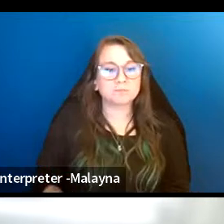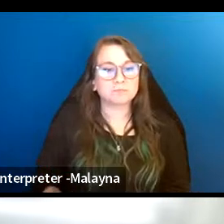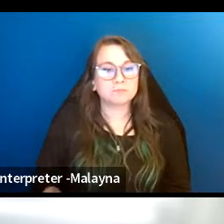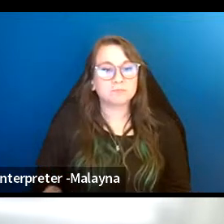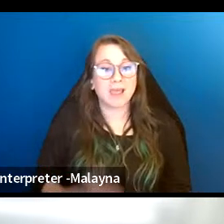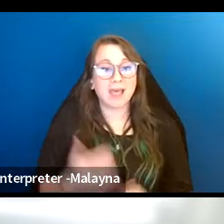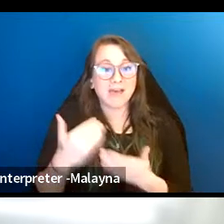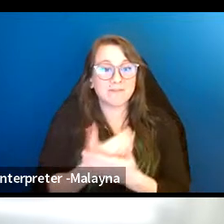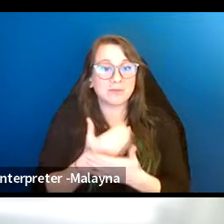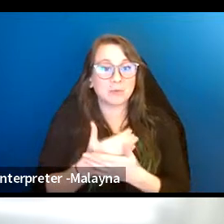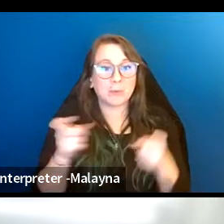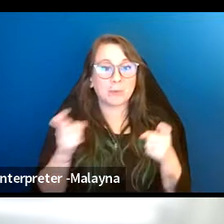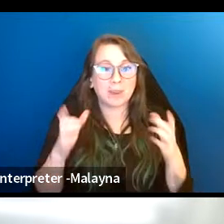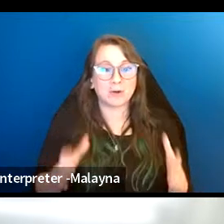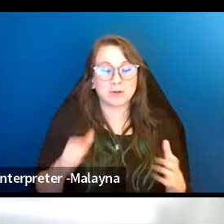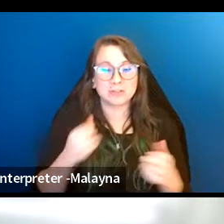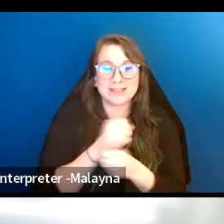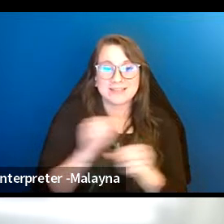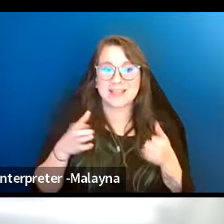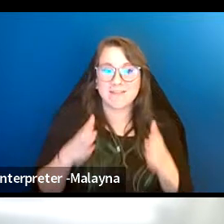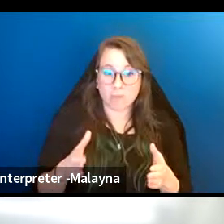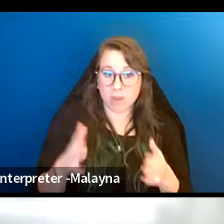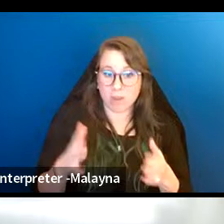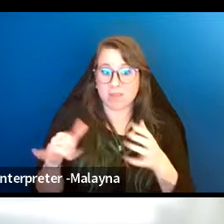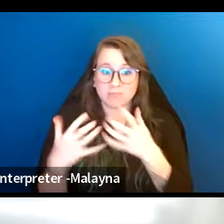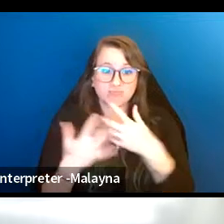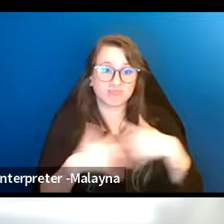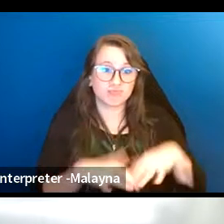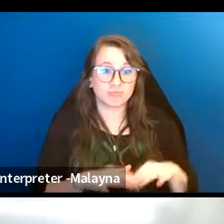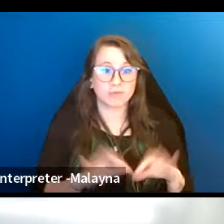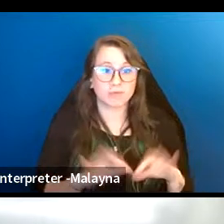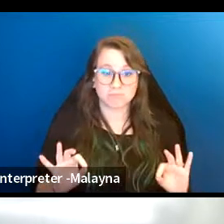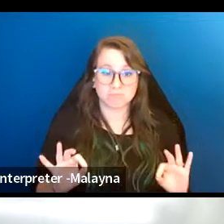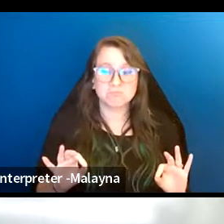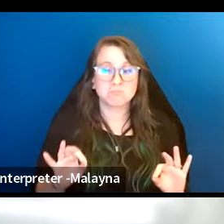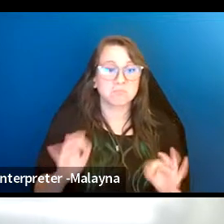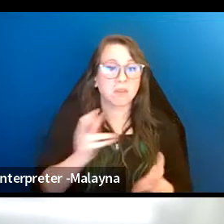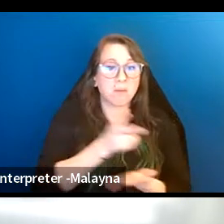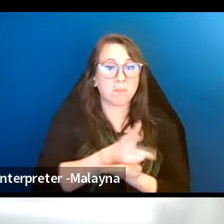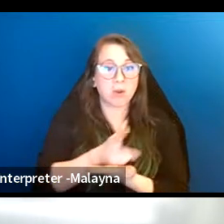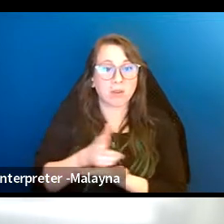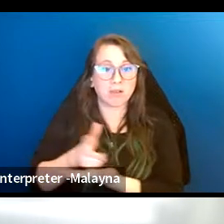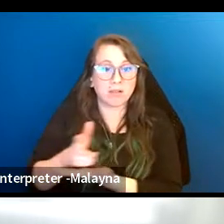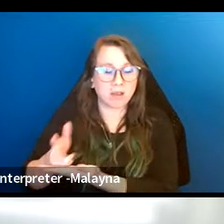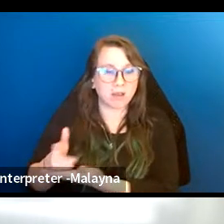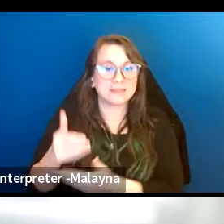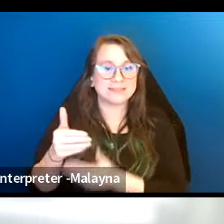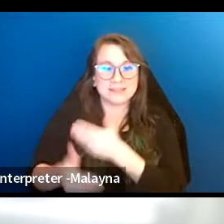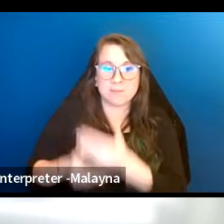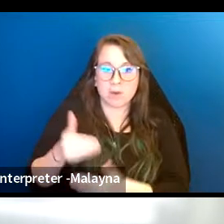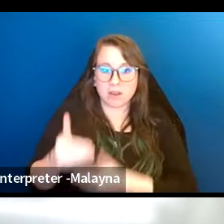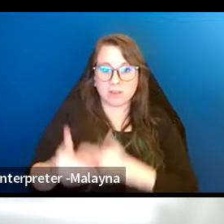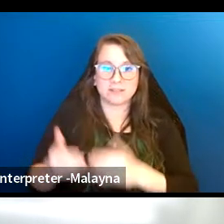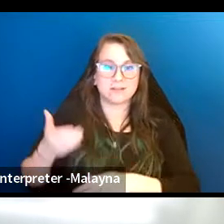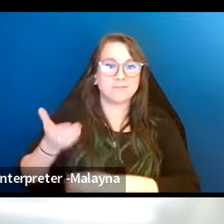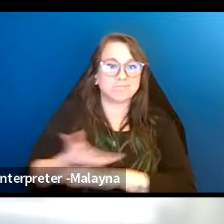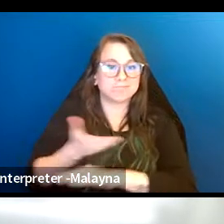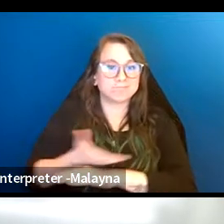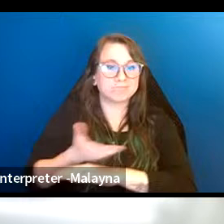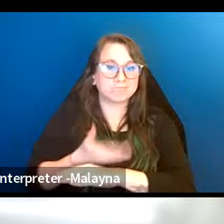at Safeway. That's working out nicely. The Safeway parking lot is in the process of being